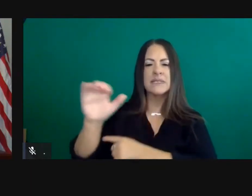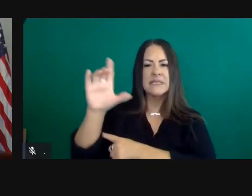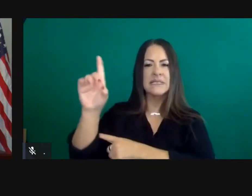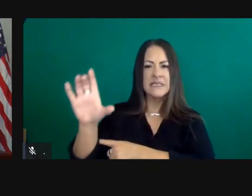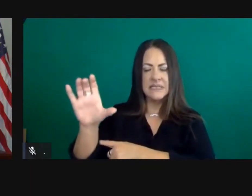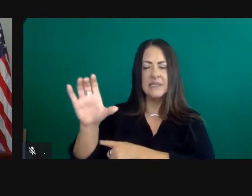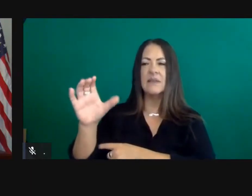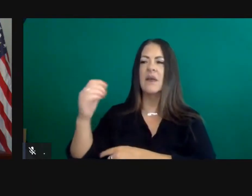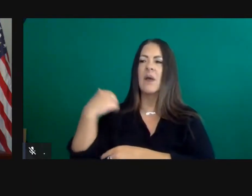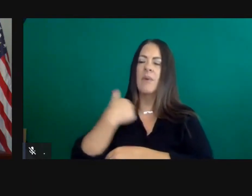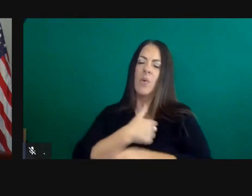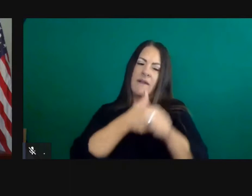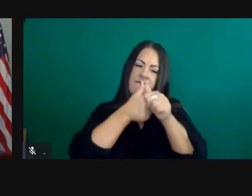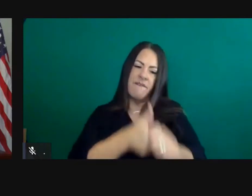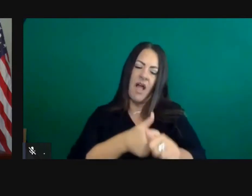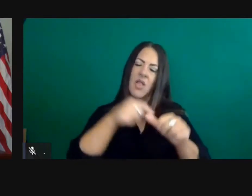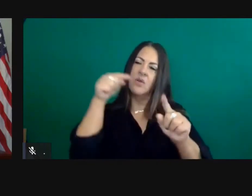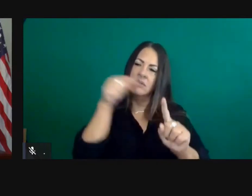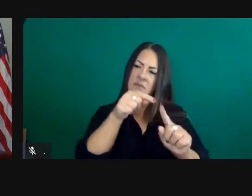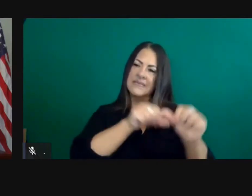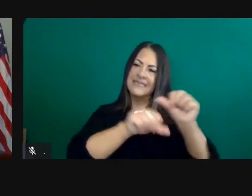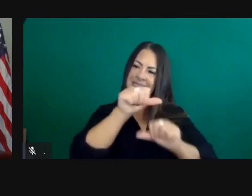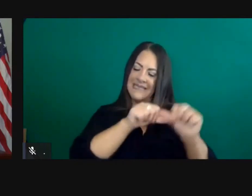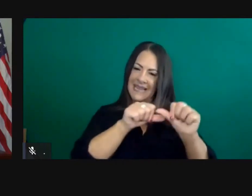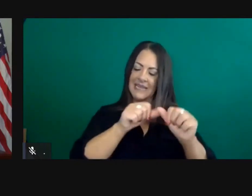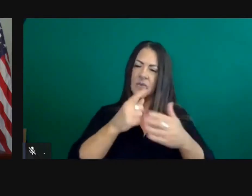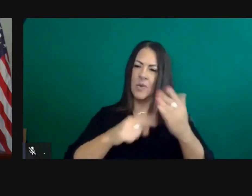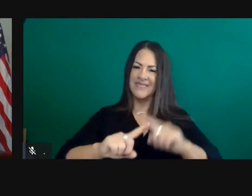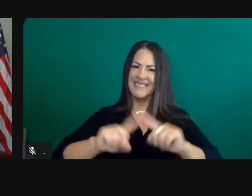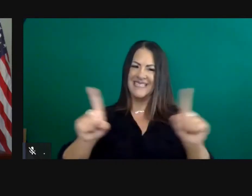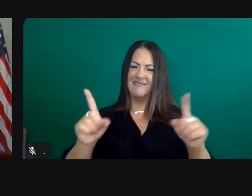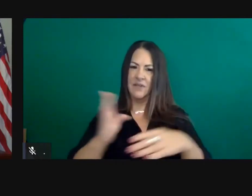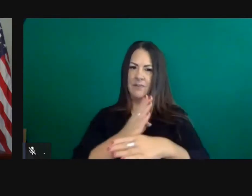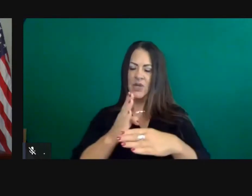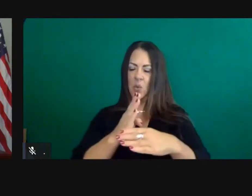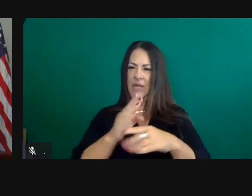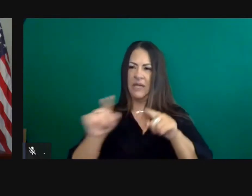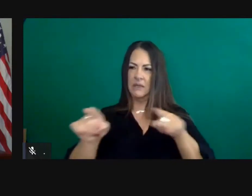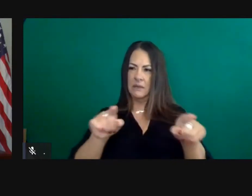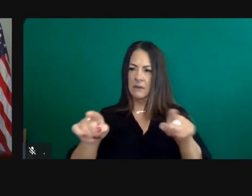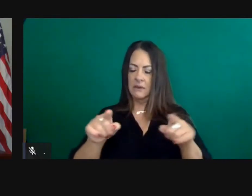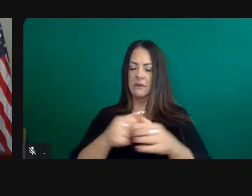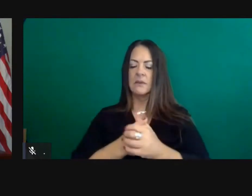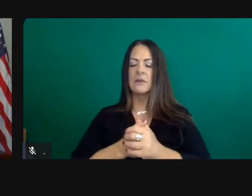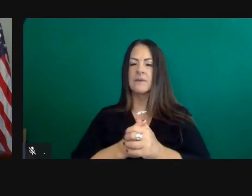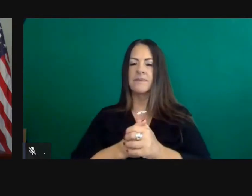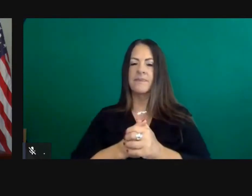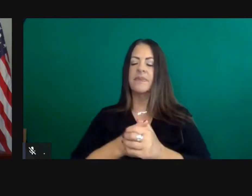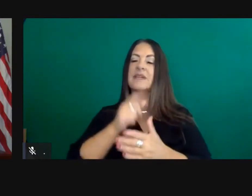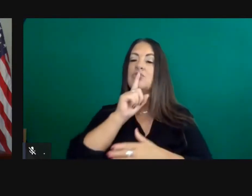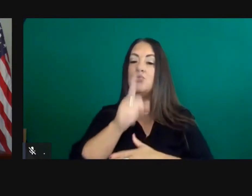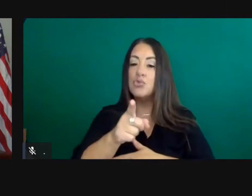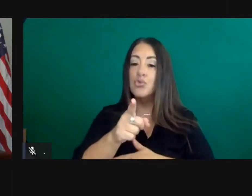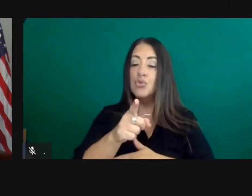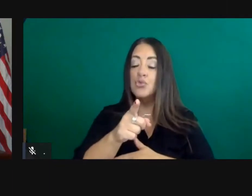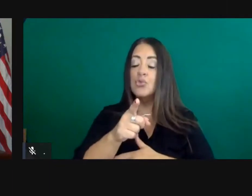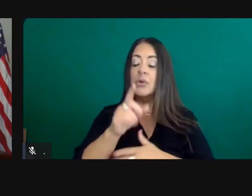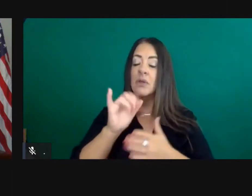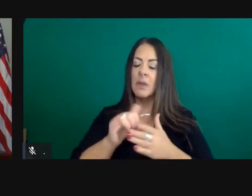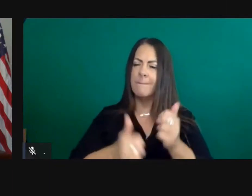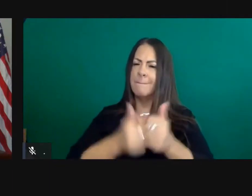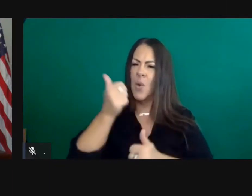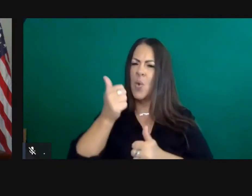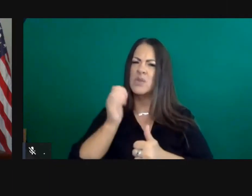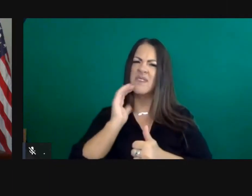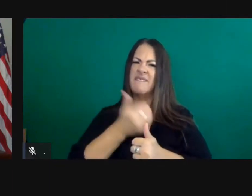following the science on this important distinction. The bottom line is, and this is true for most of our sectors